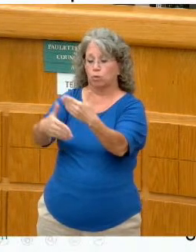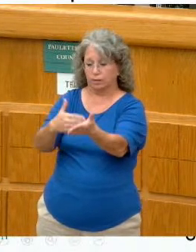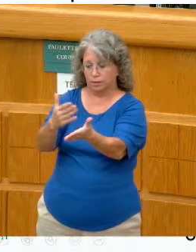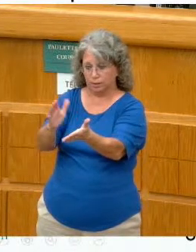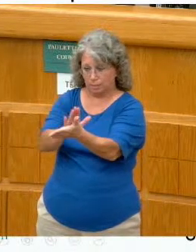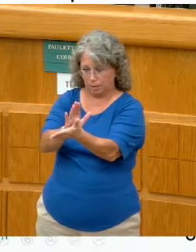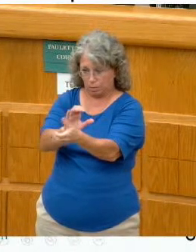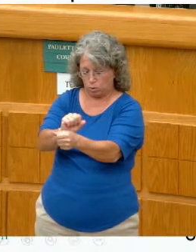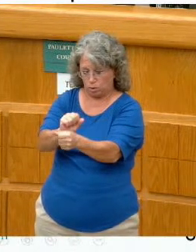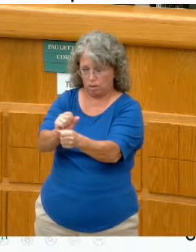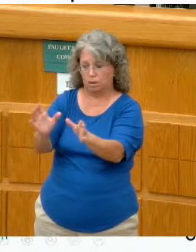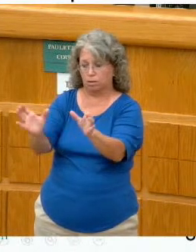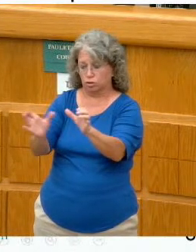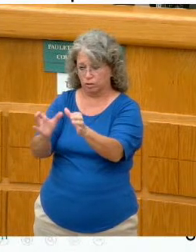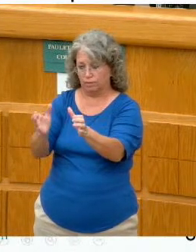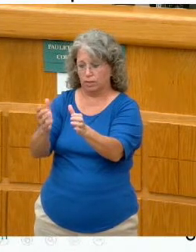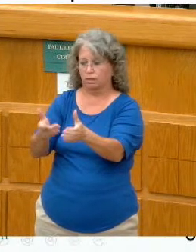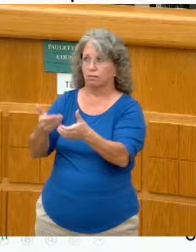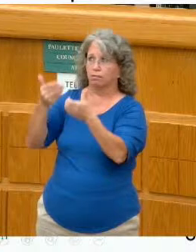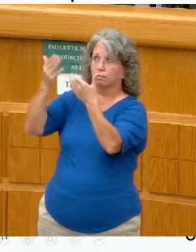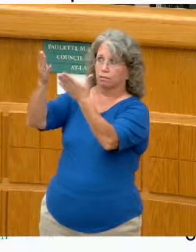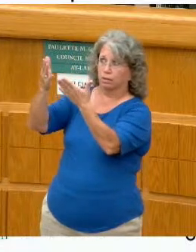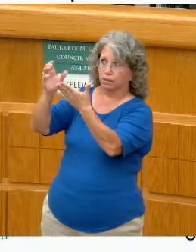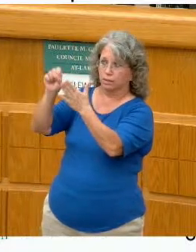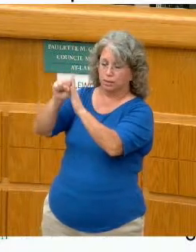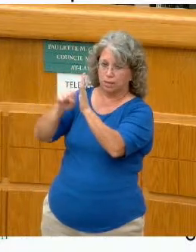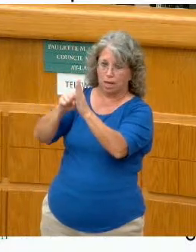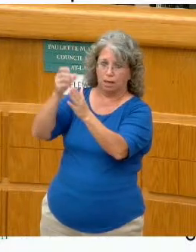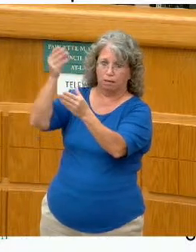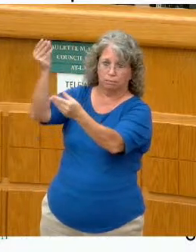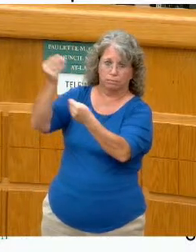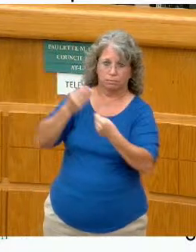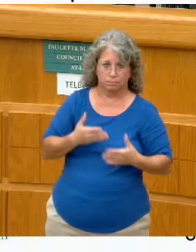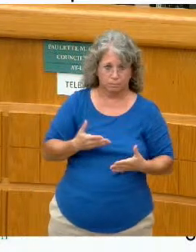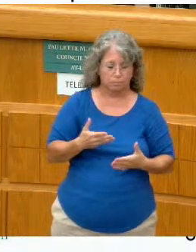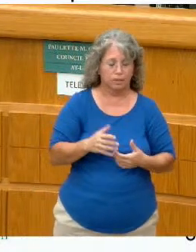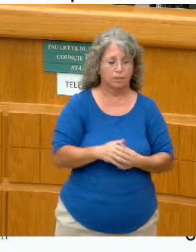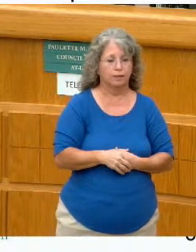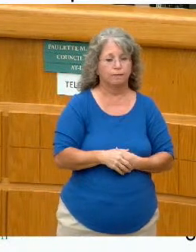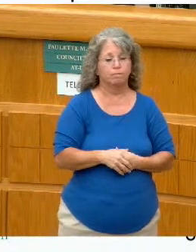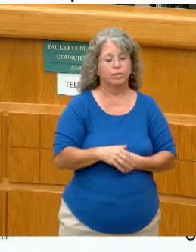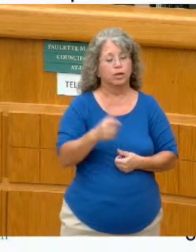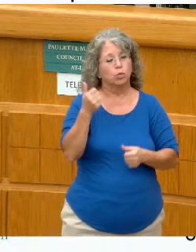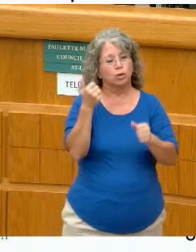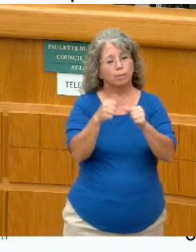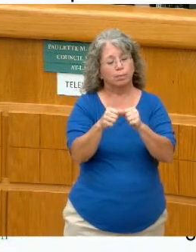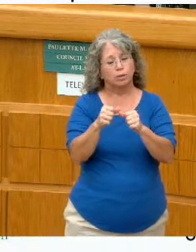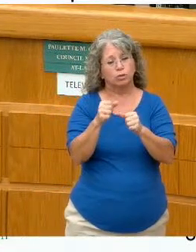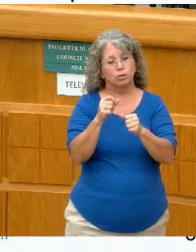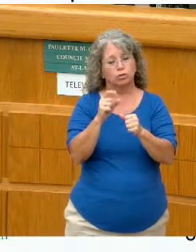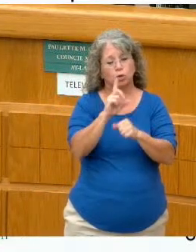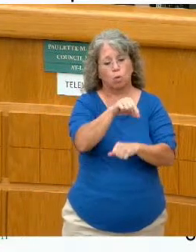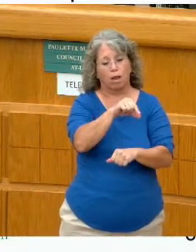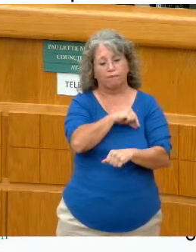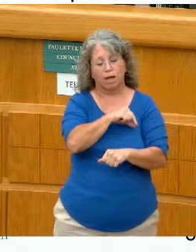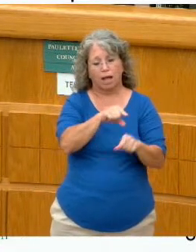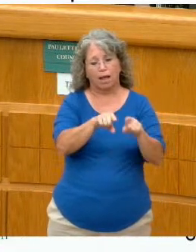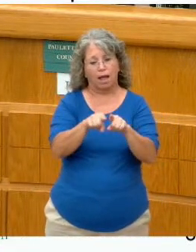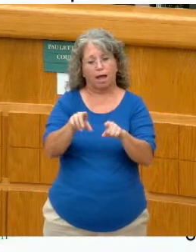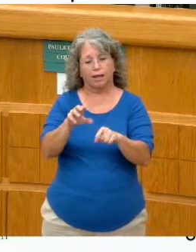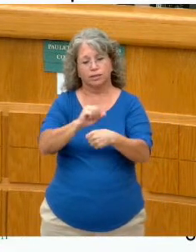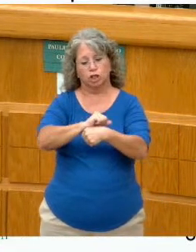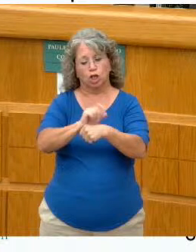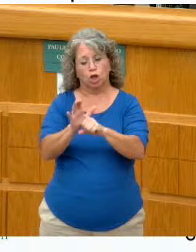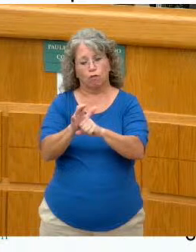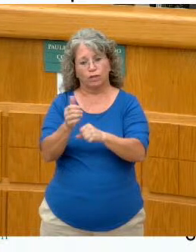qualify as one of these fatalities, a person has to have on their death certificate the primary cause of death being